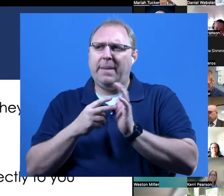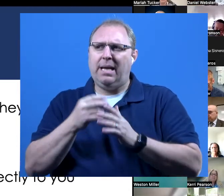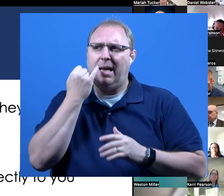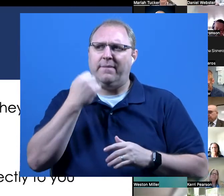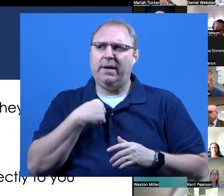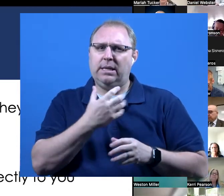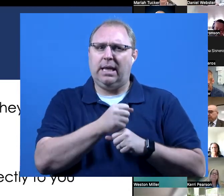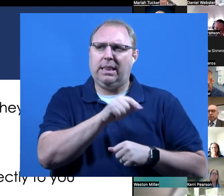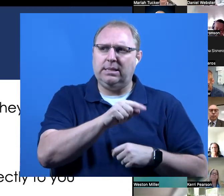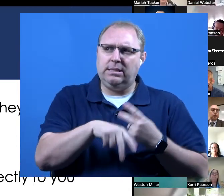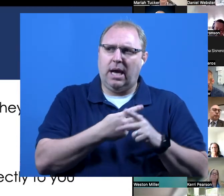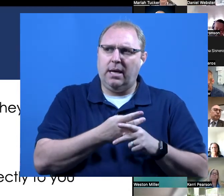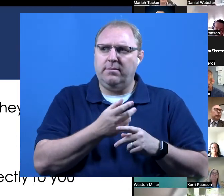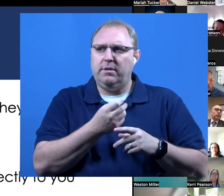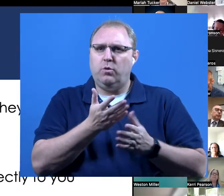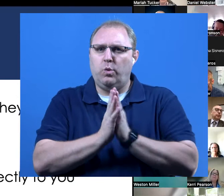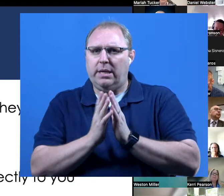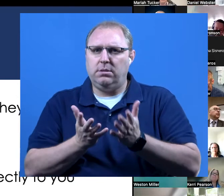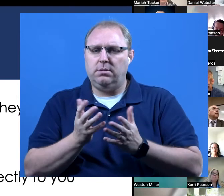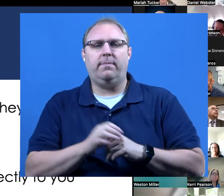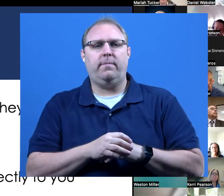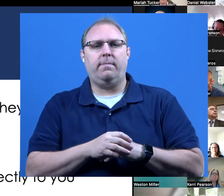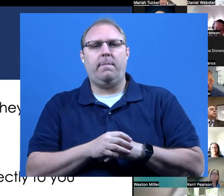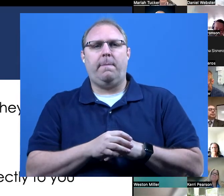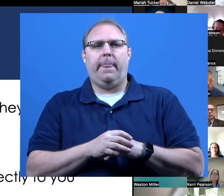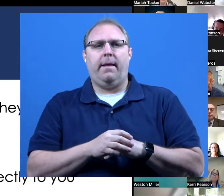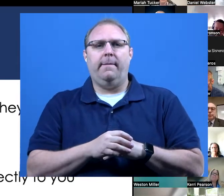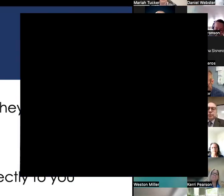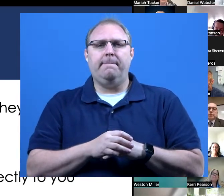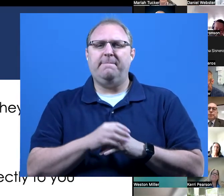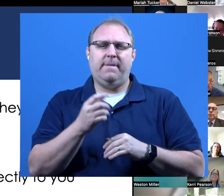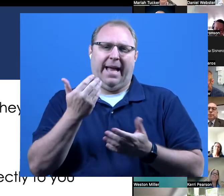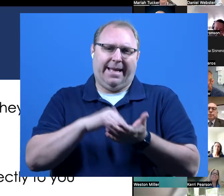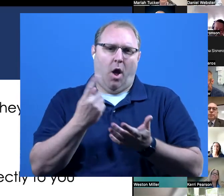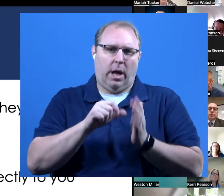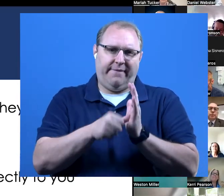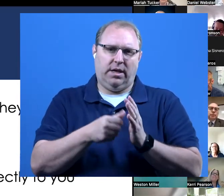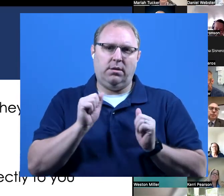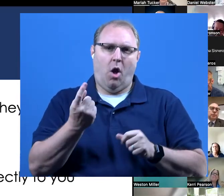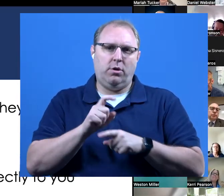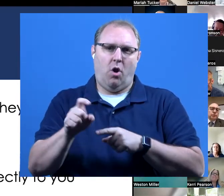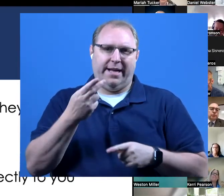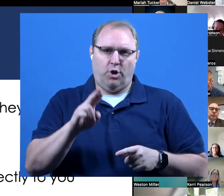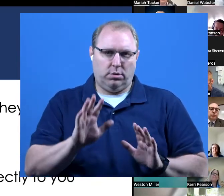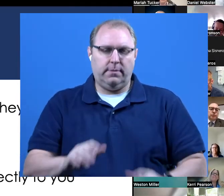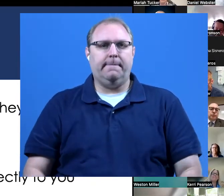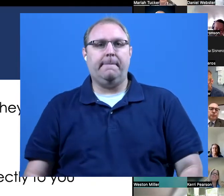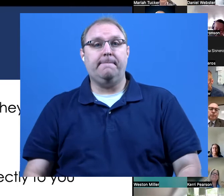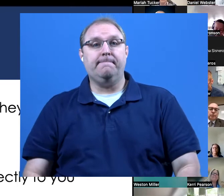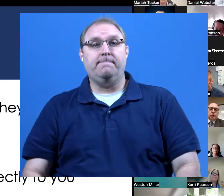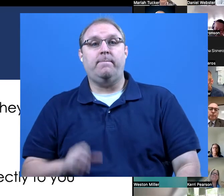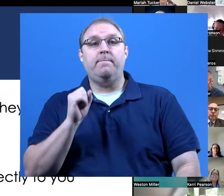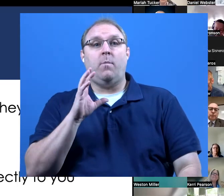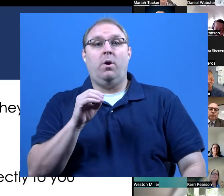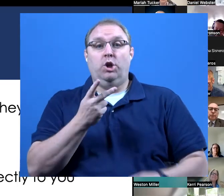So what's the supervisor's responsibility? Always suggest employee contact HR if they sense something may